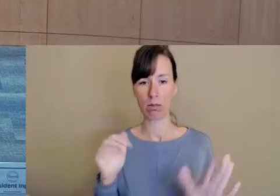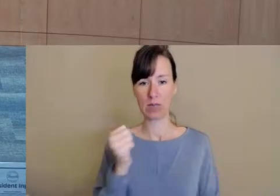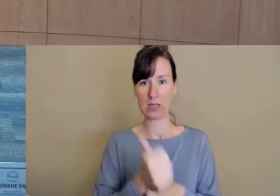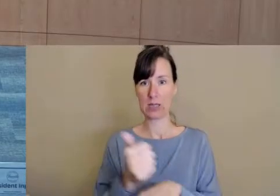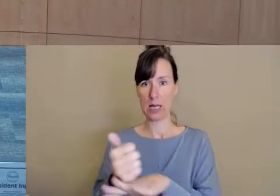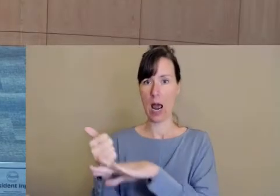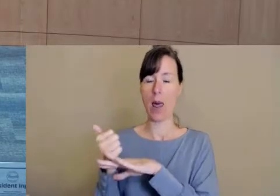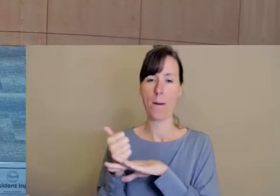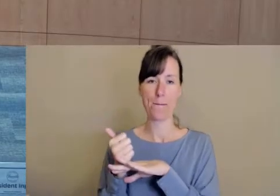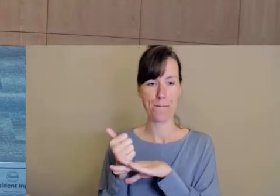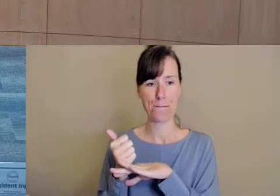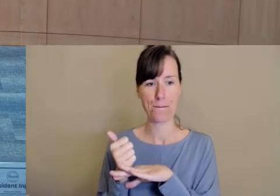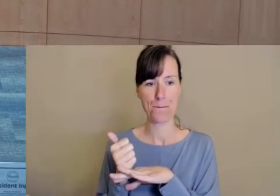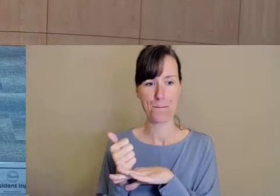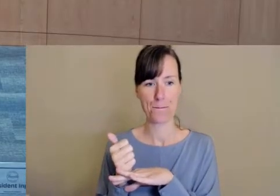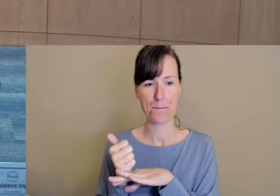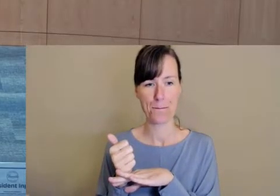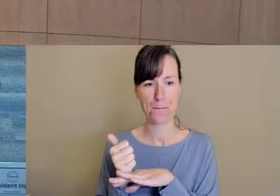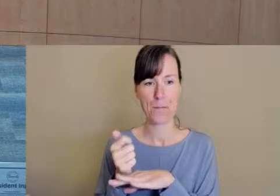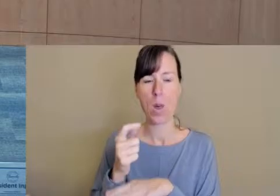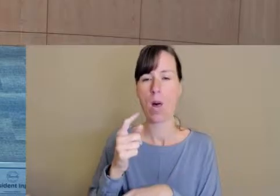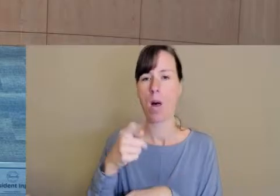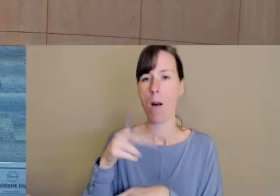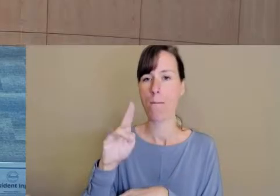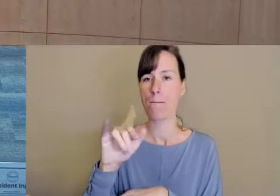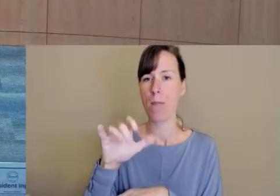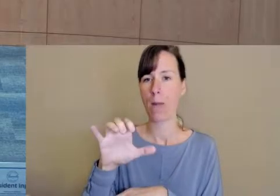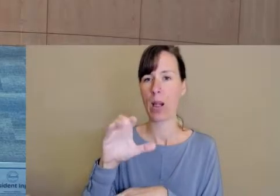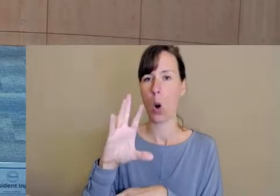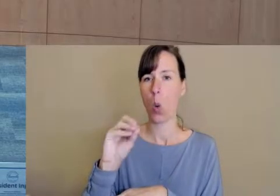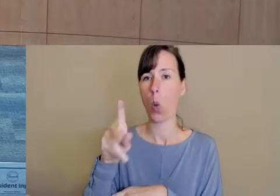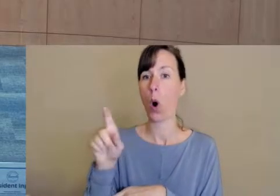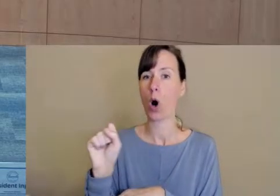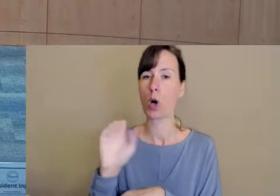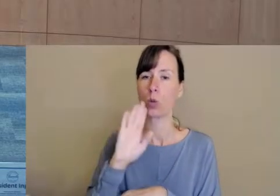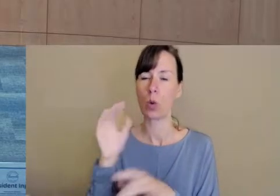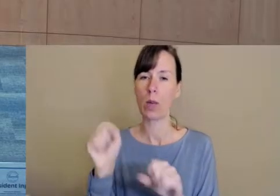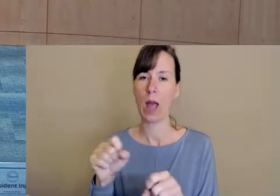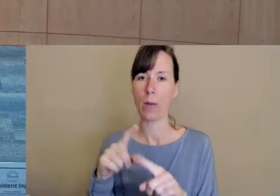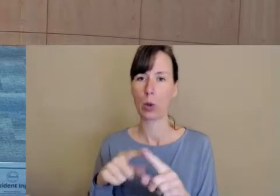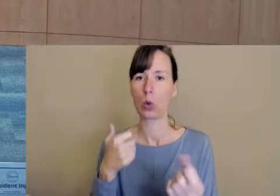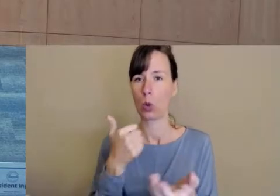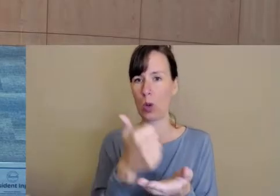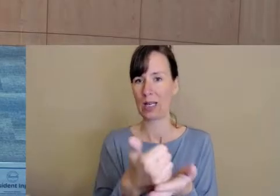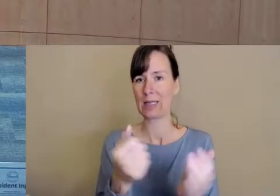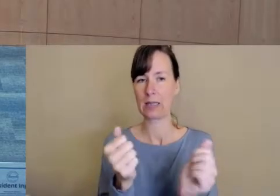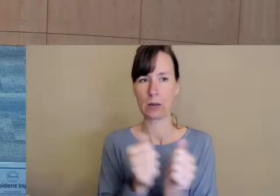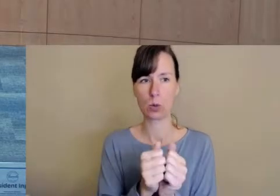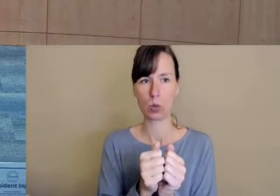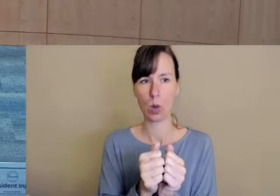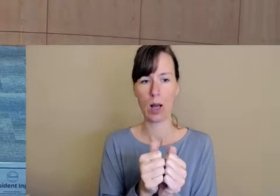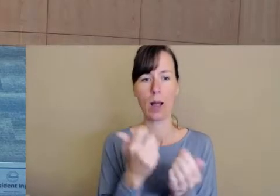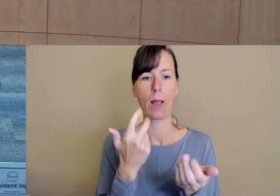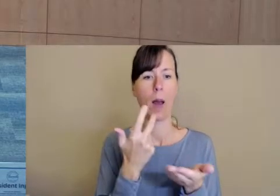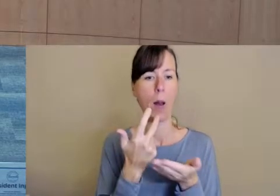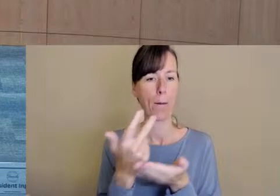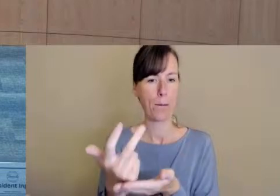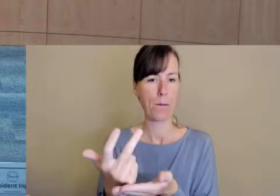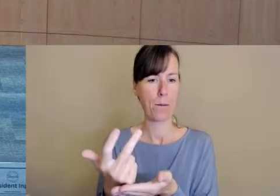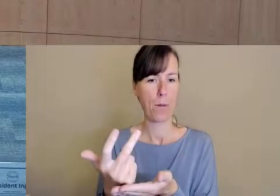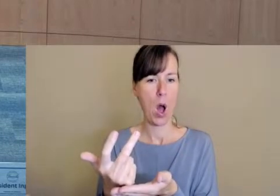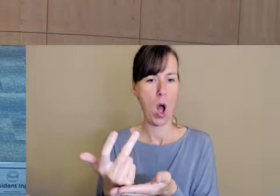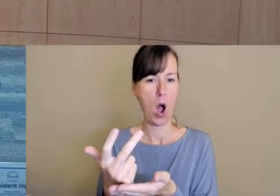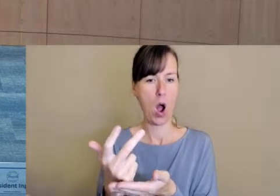complete, Public Works will be able to assist with parking duties